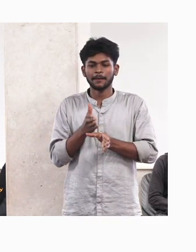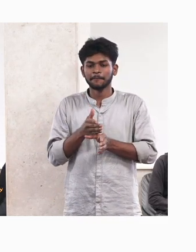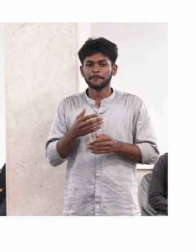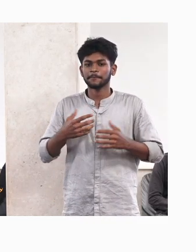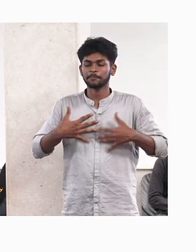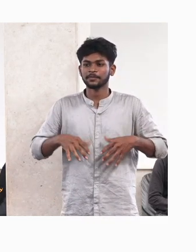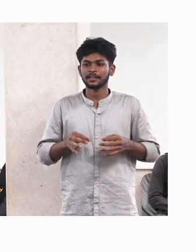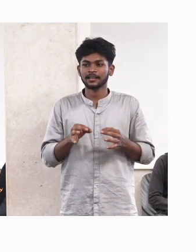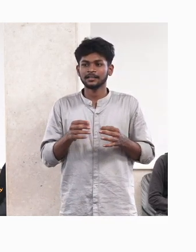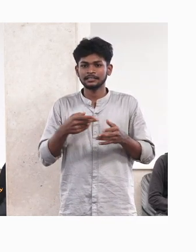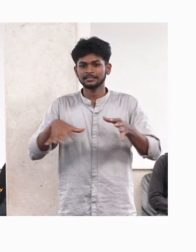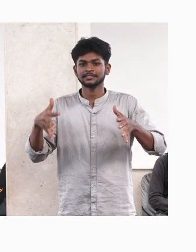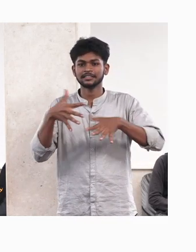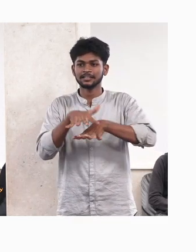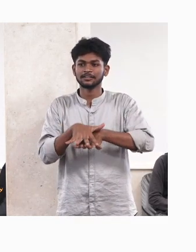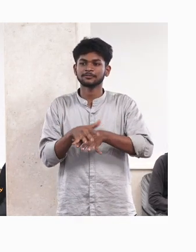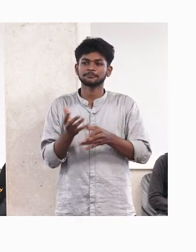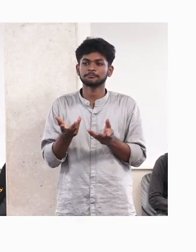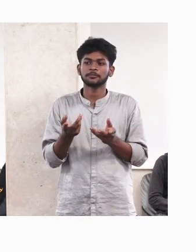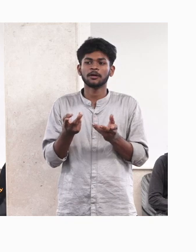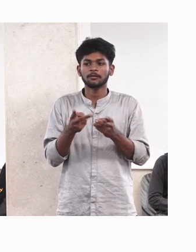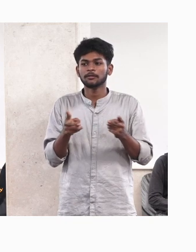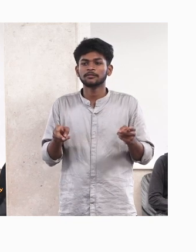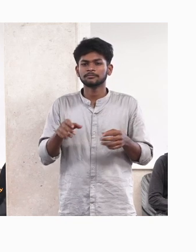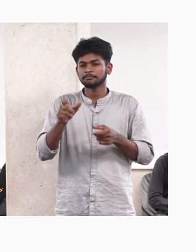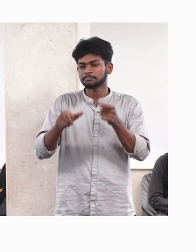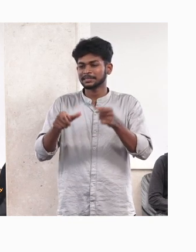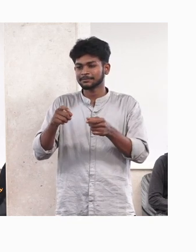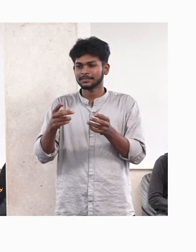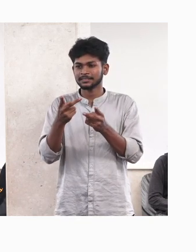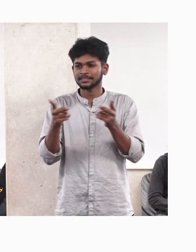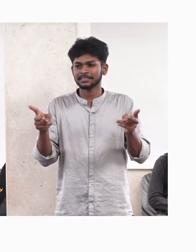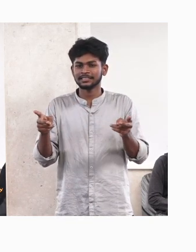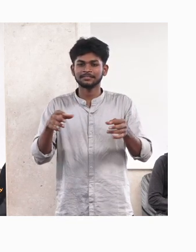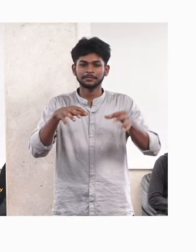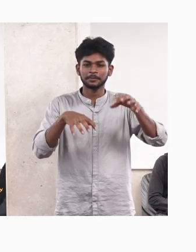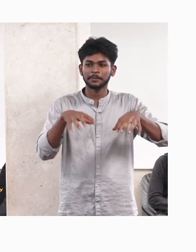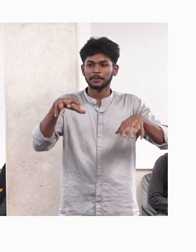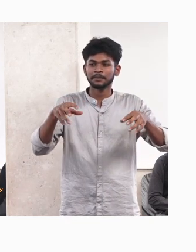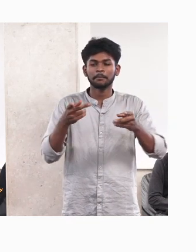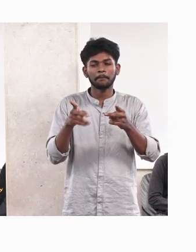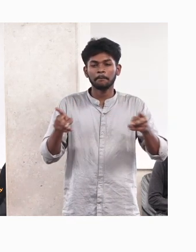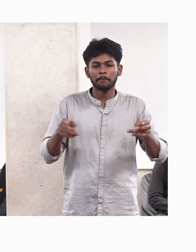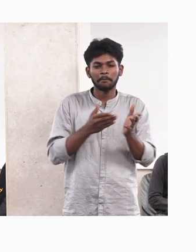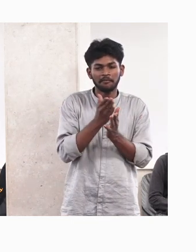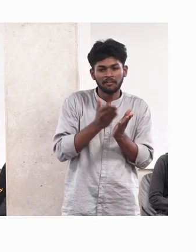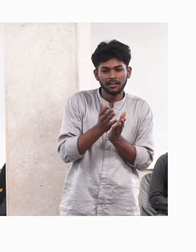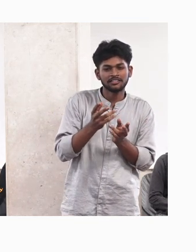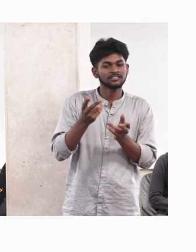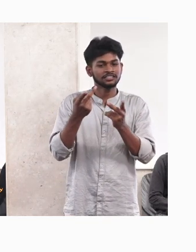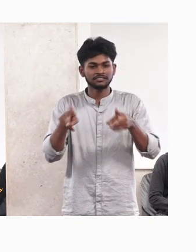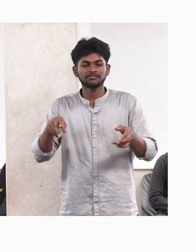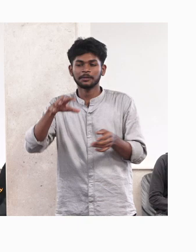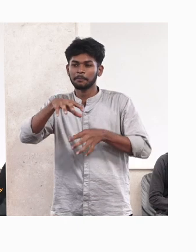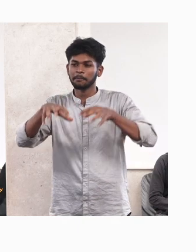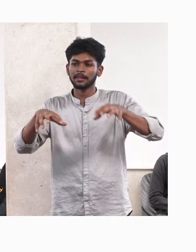together, inclusive. Is not a model, because can be declined in a different place in a different way according with